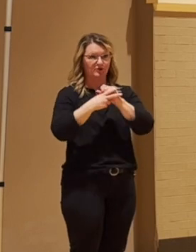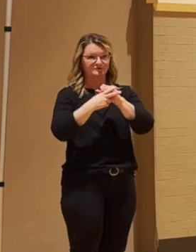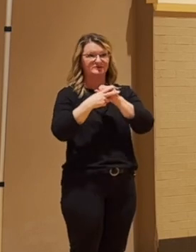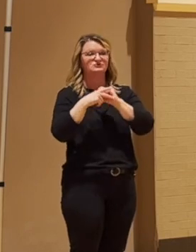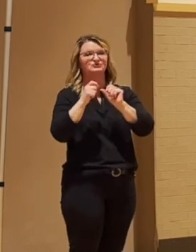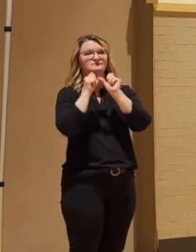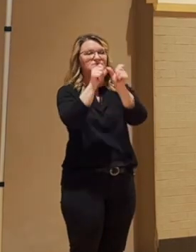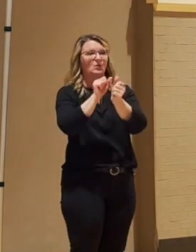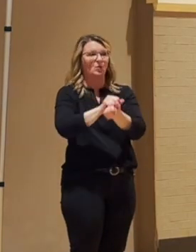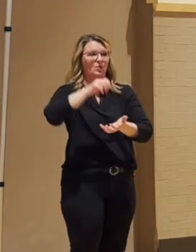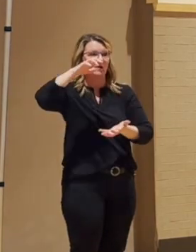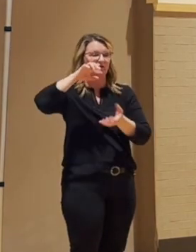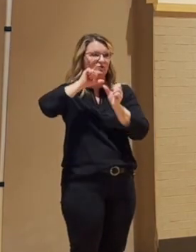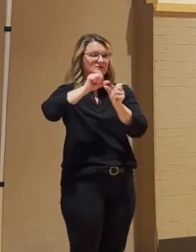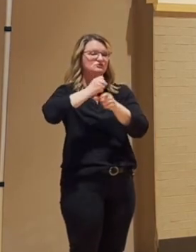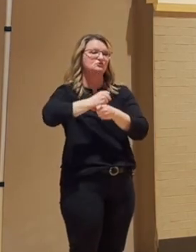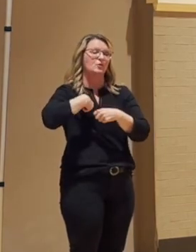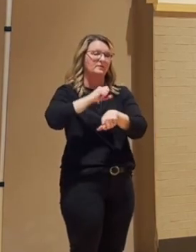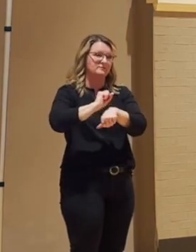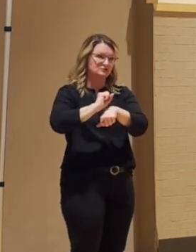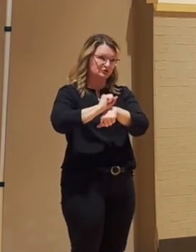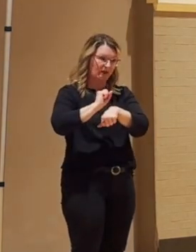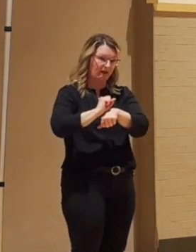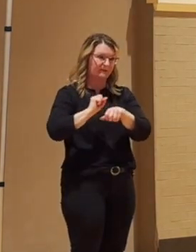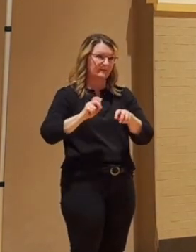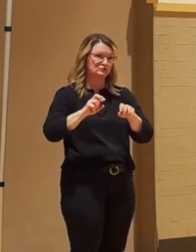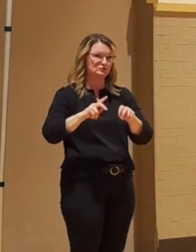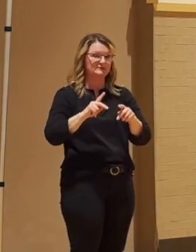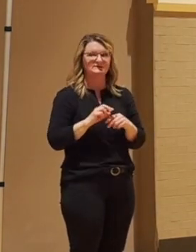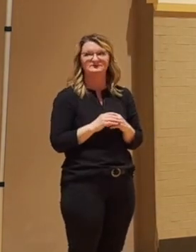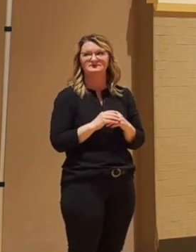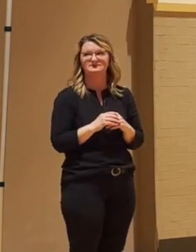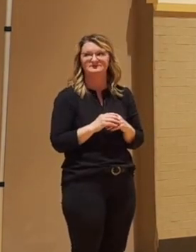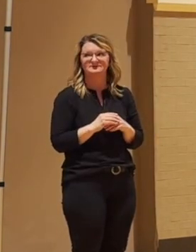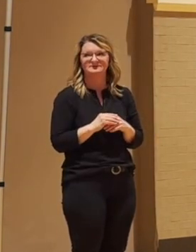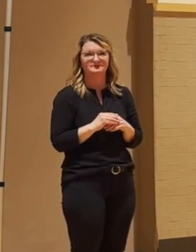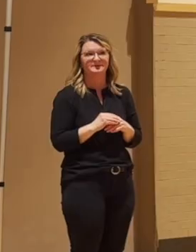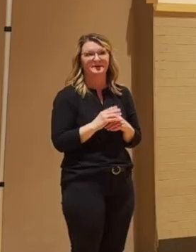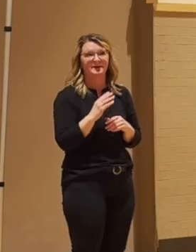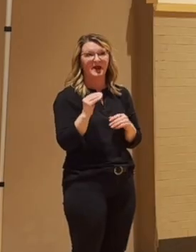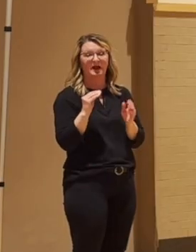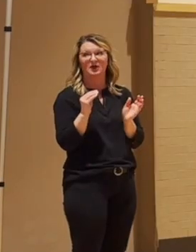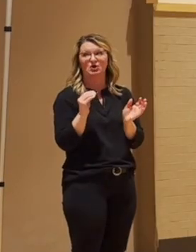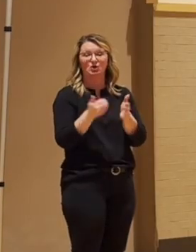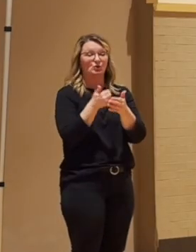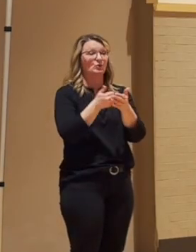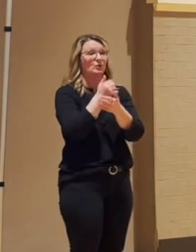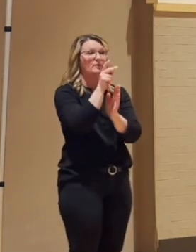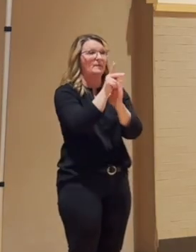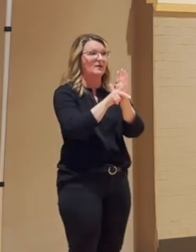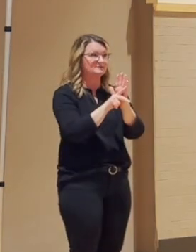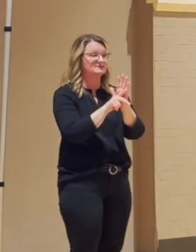sustainable wealth creation, so job opportunities and things like that. And then new and reformed